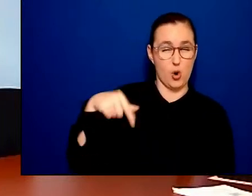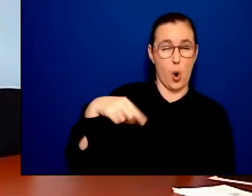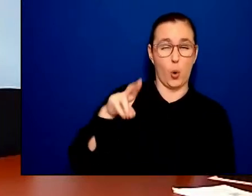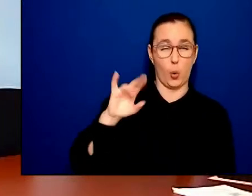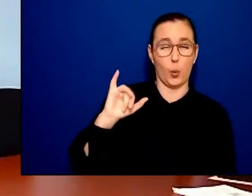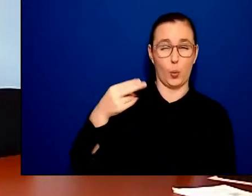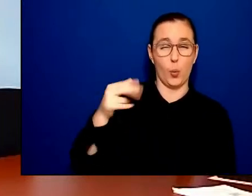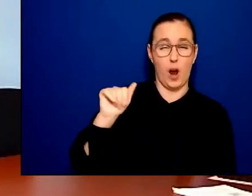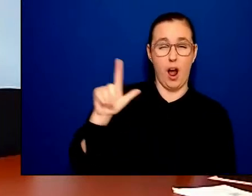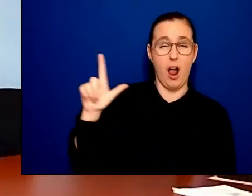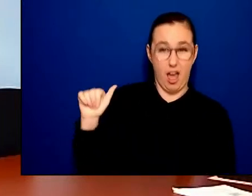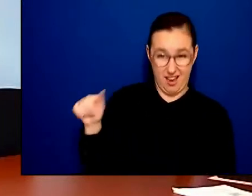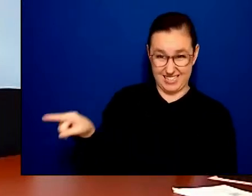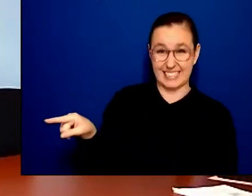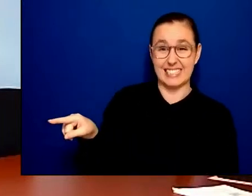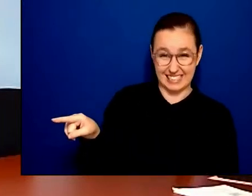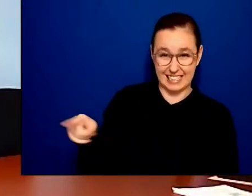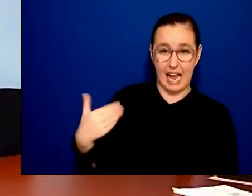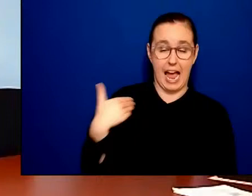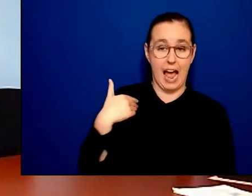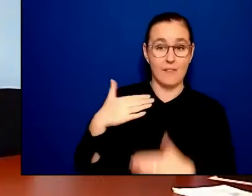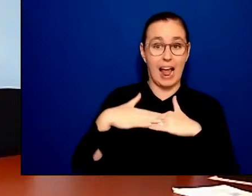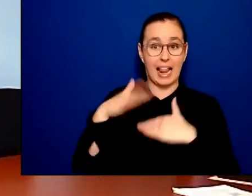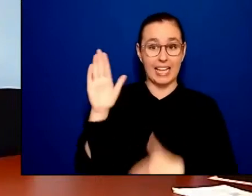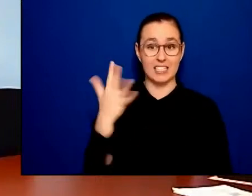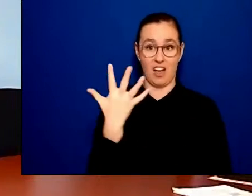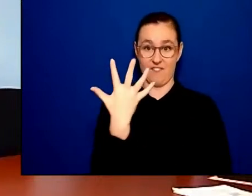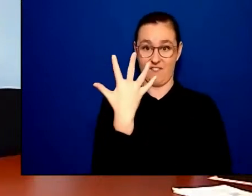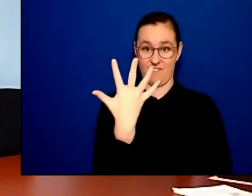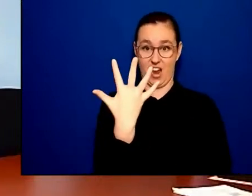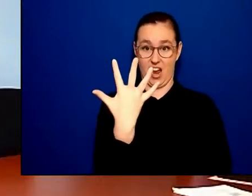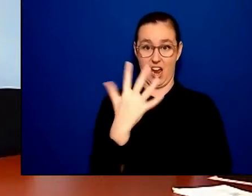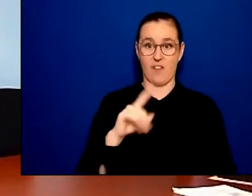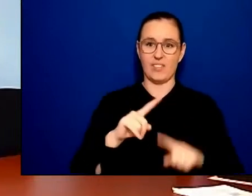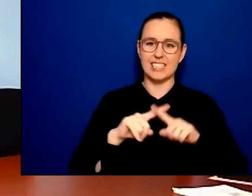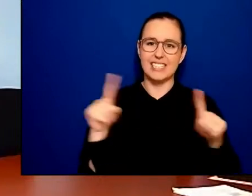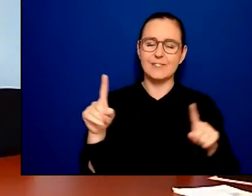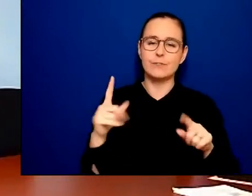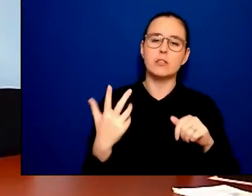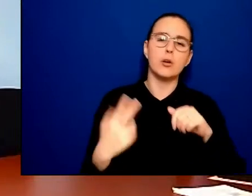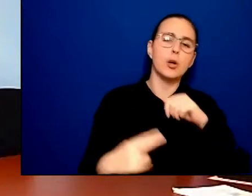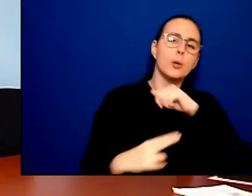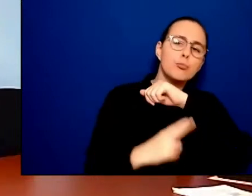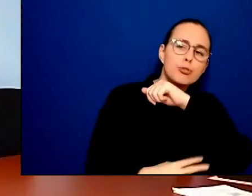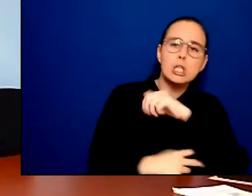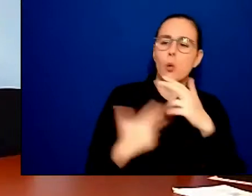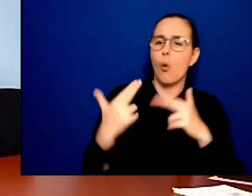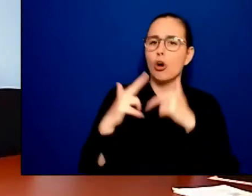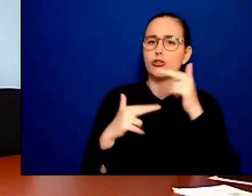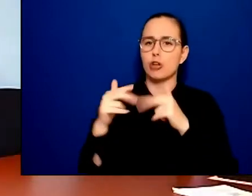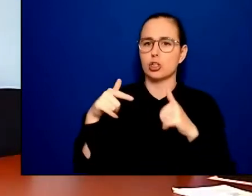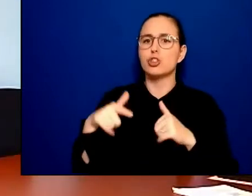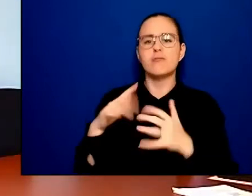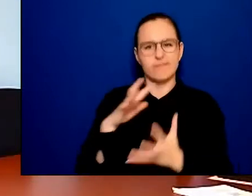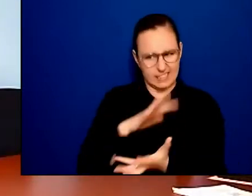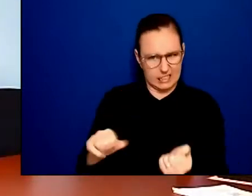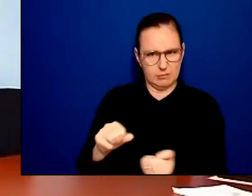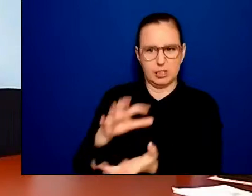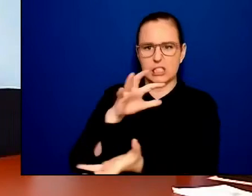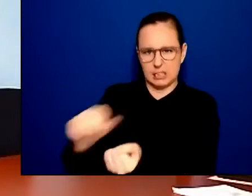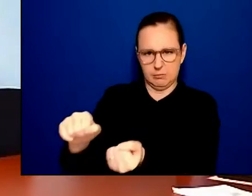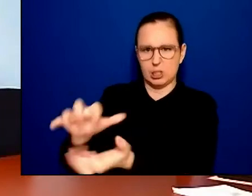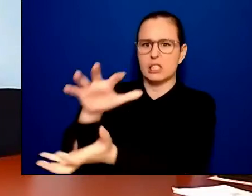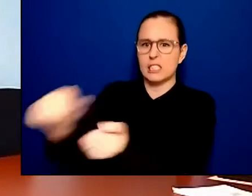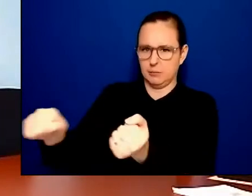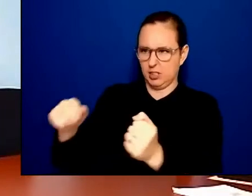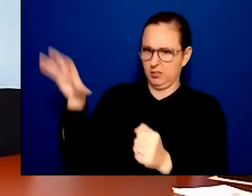compromised and there's multiple washouts along the route. So that corridor is going to require significant repairs before traffic will be able to move on